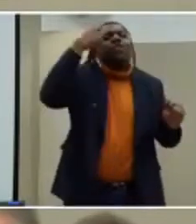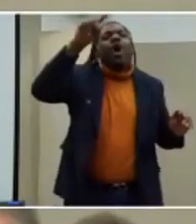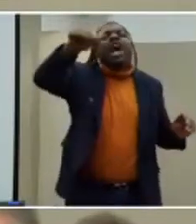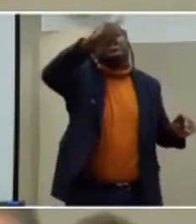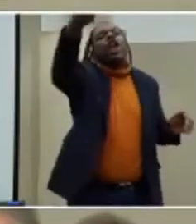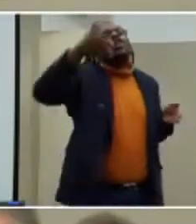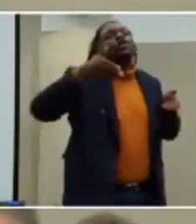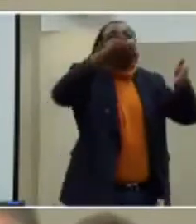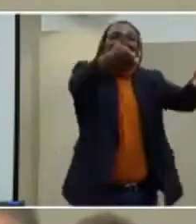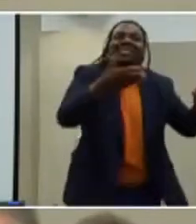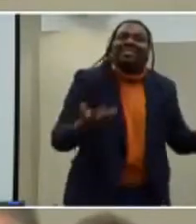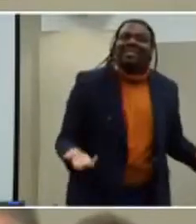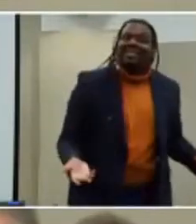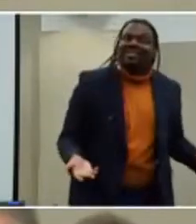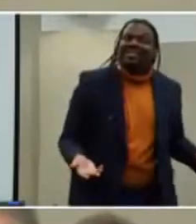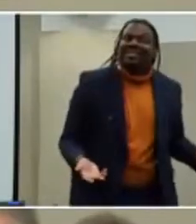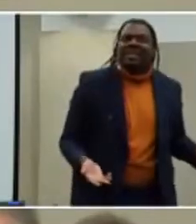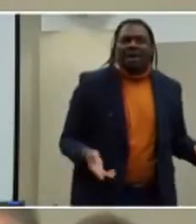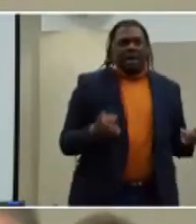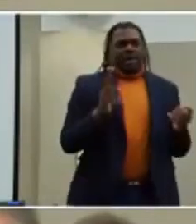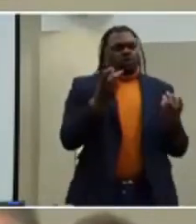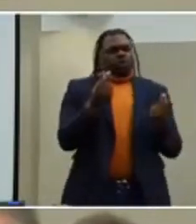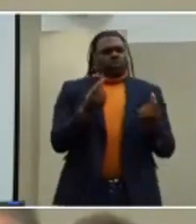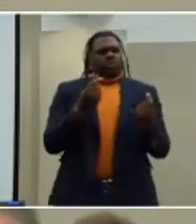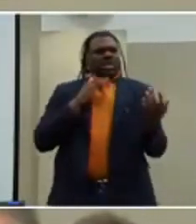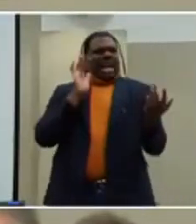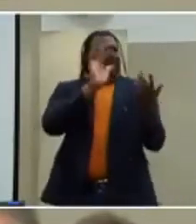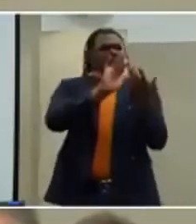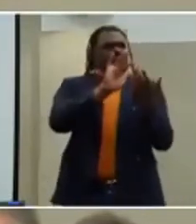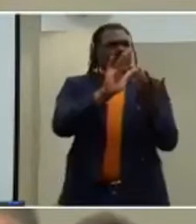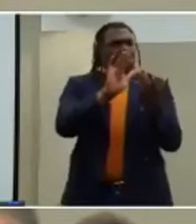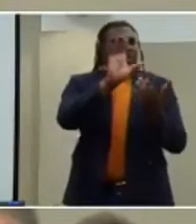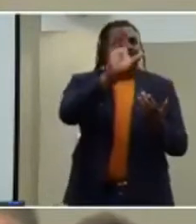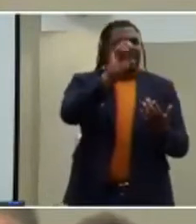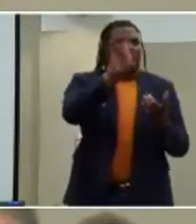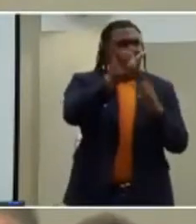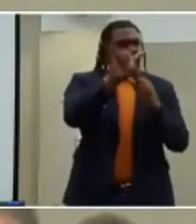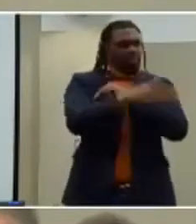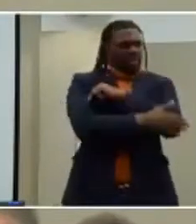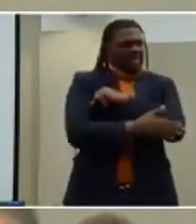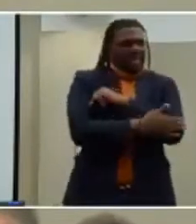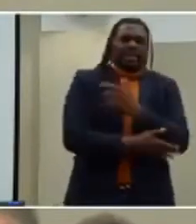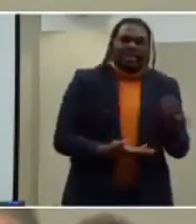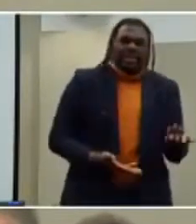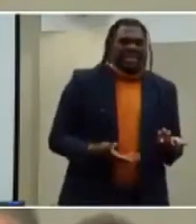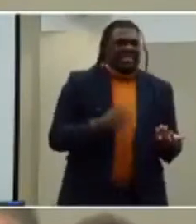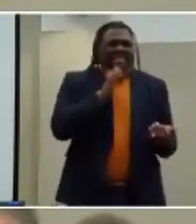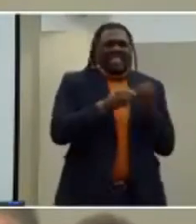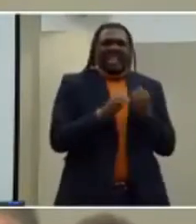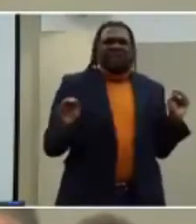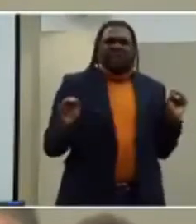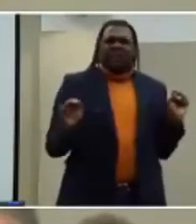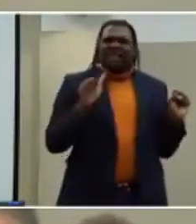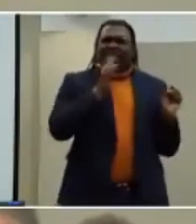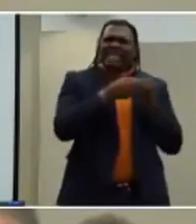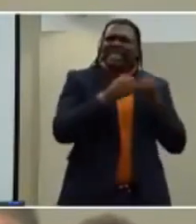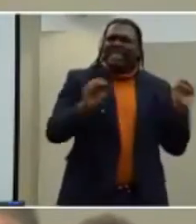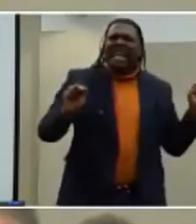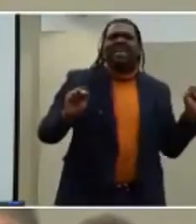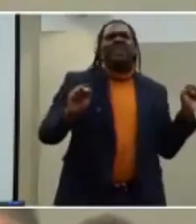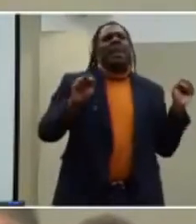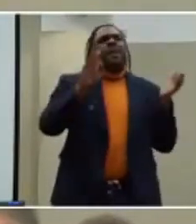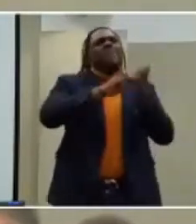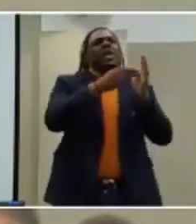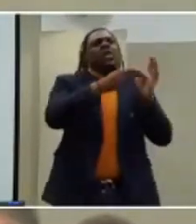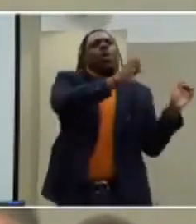street. So I had contacted the county about saying, gee, this isn't safe. Why don't we go back to what you